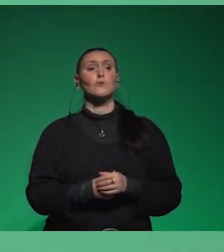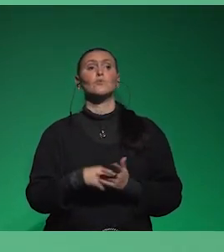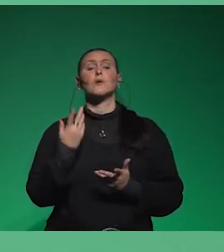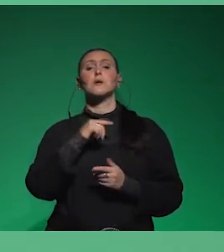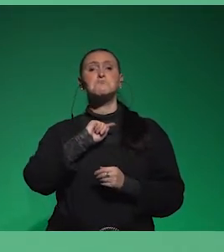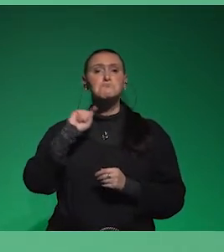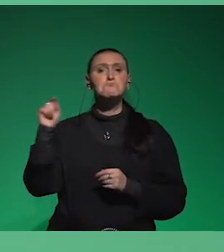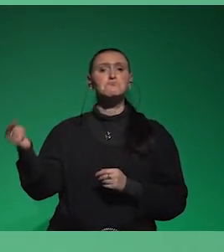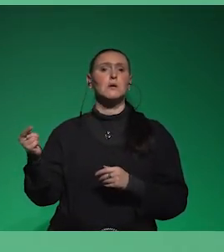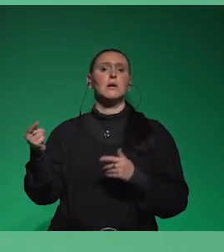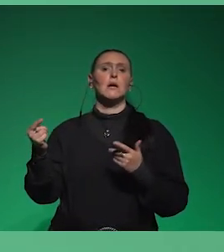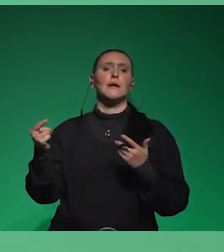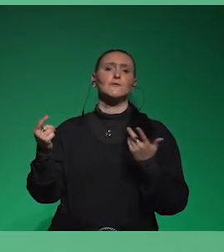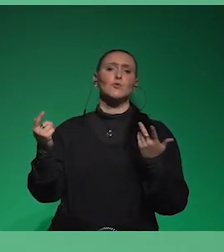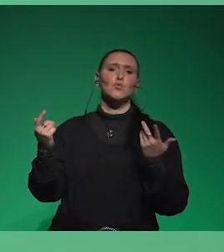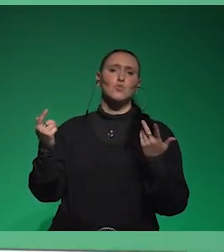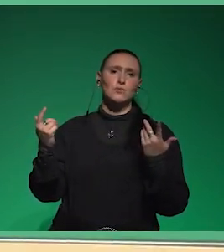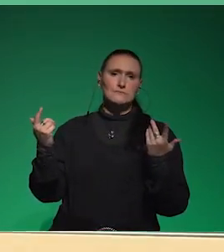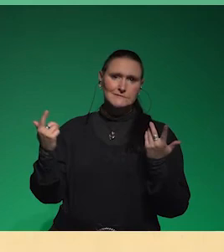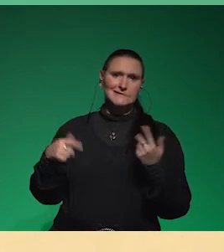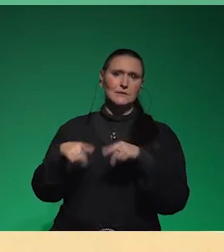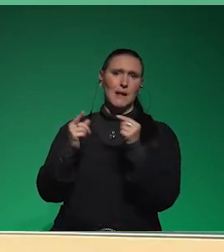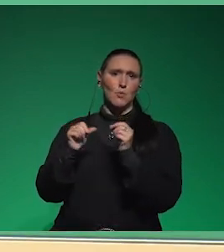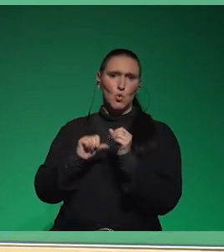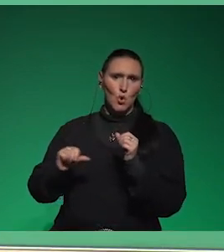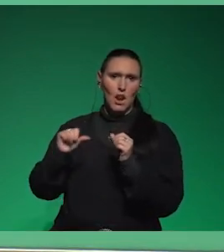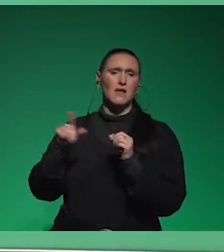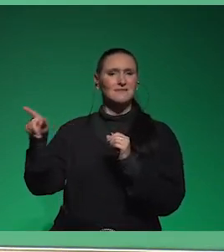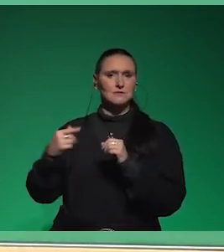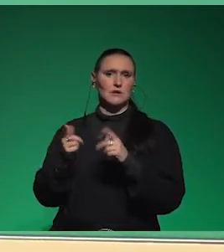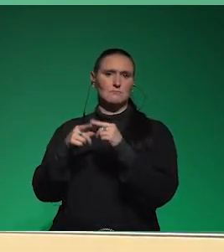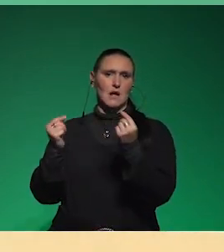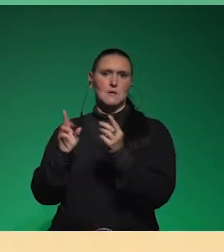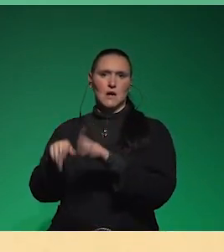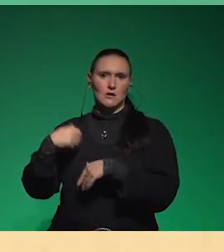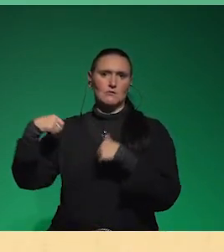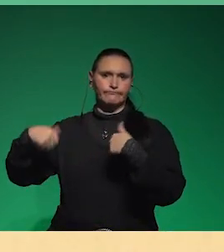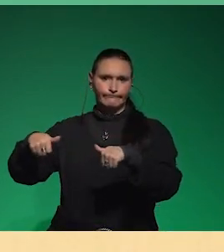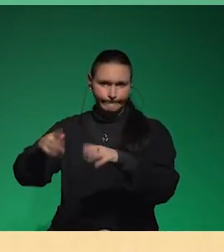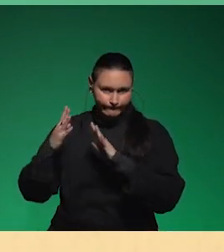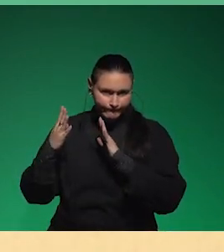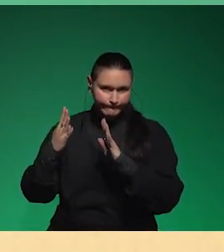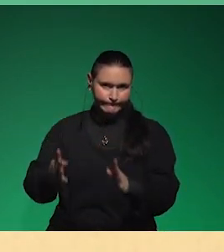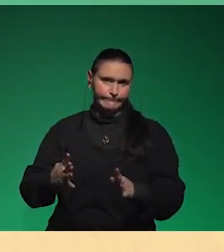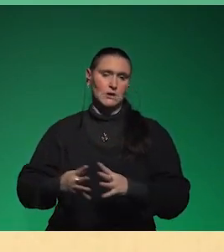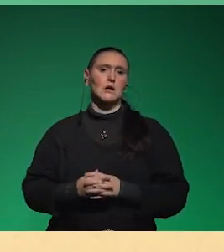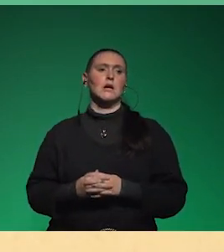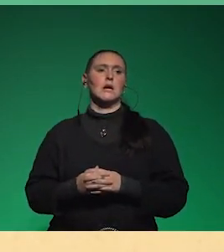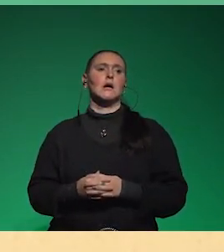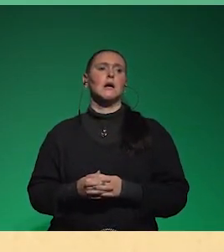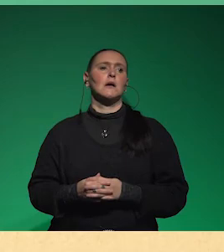first experiences out there, but I think it is very important at this stage to really, there's